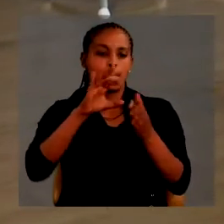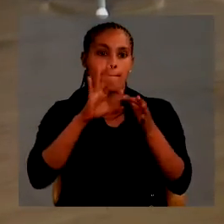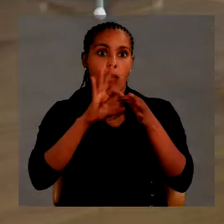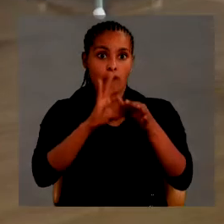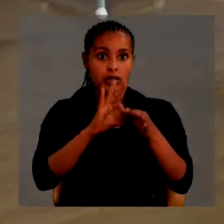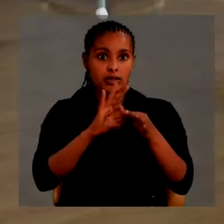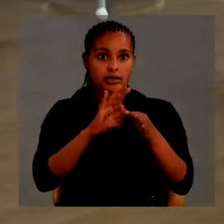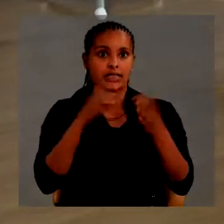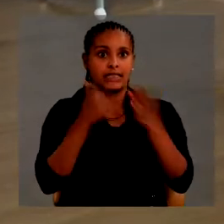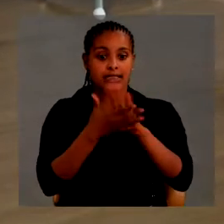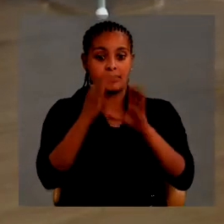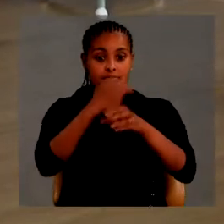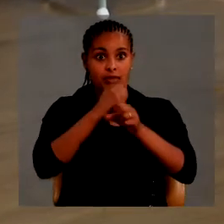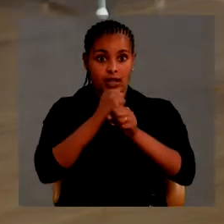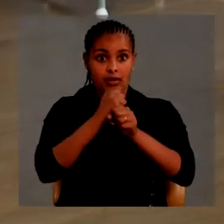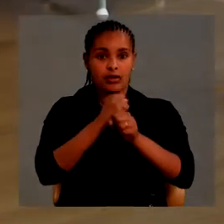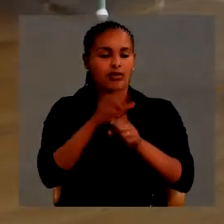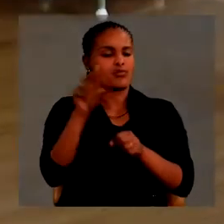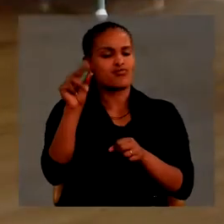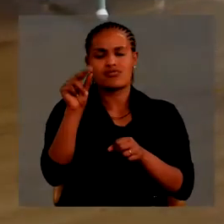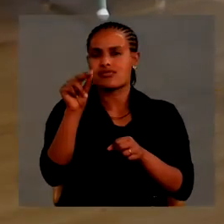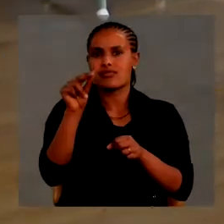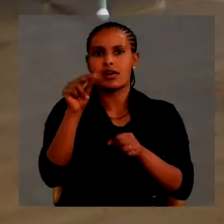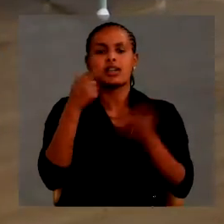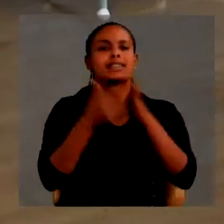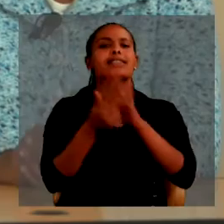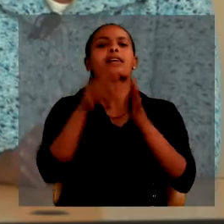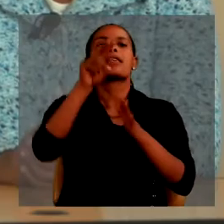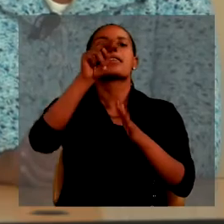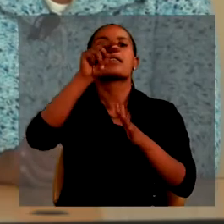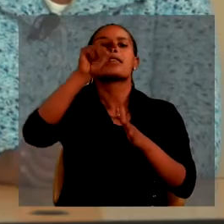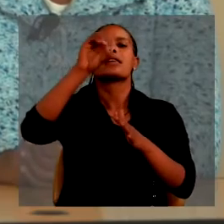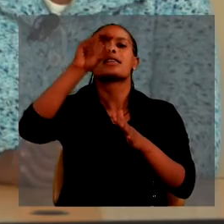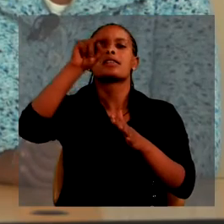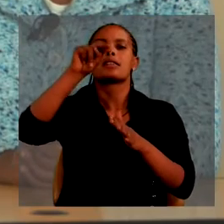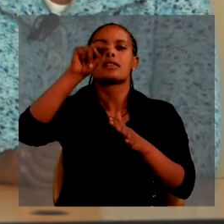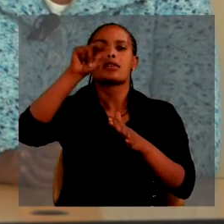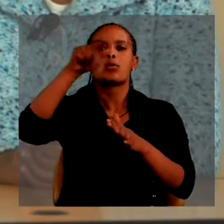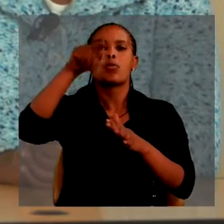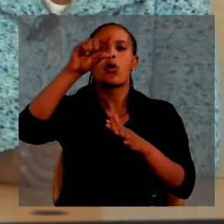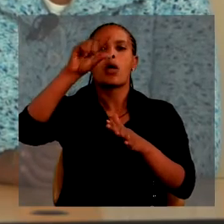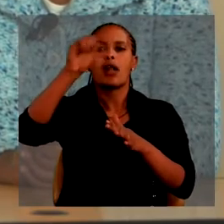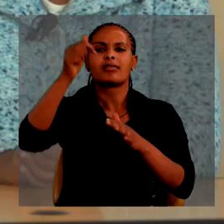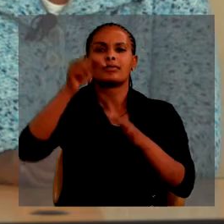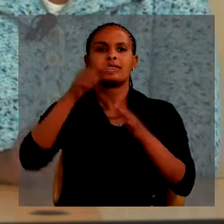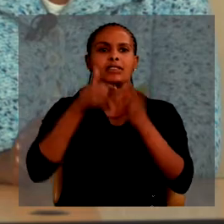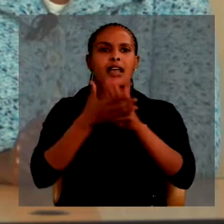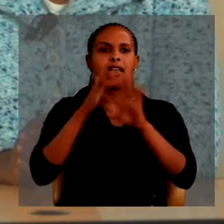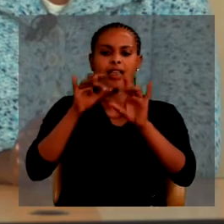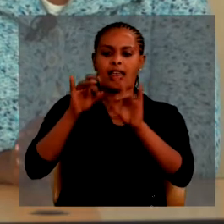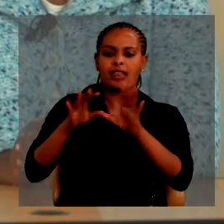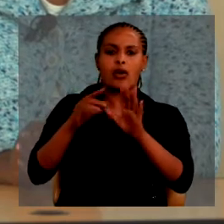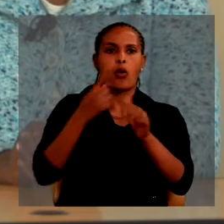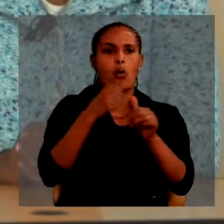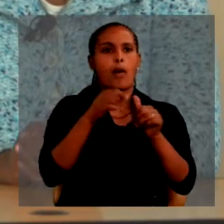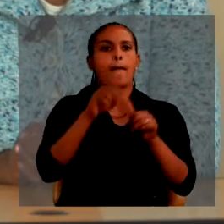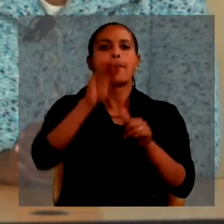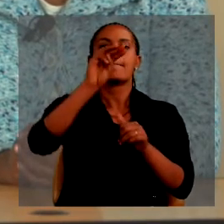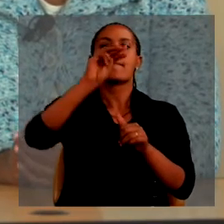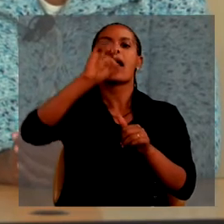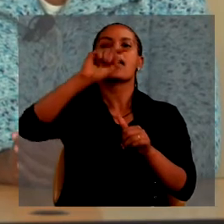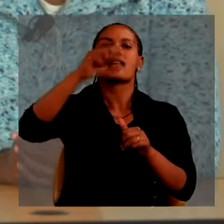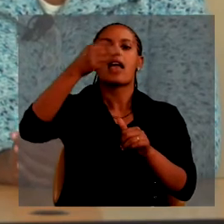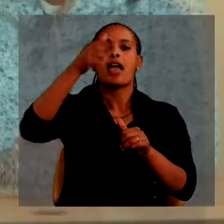you take this one, no, this is nonpolar, this is polar, they hate one another. So methane does